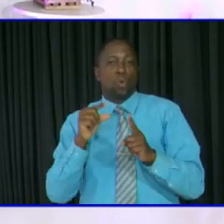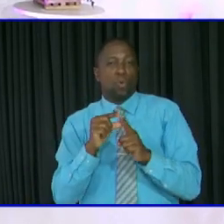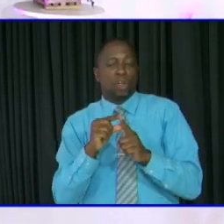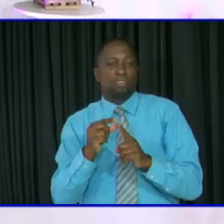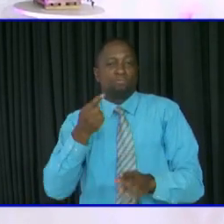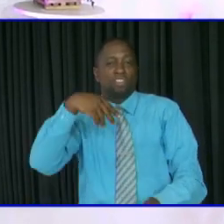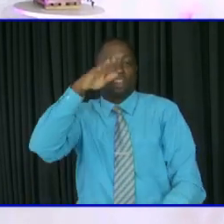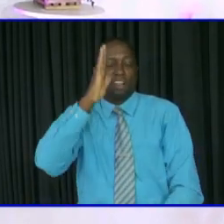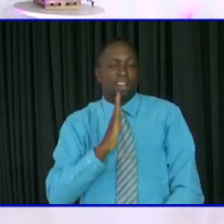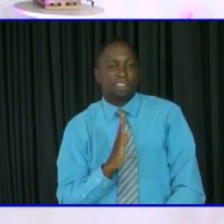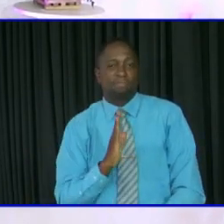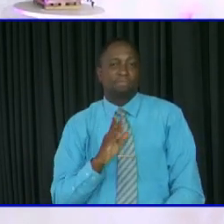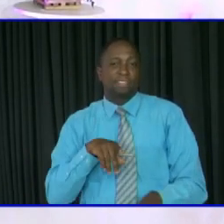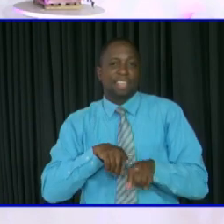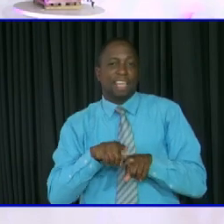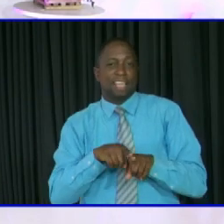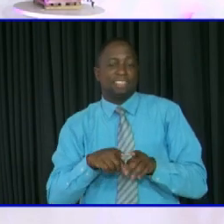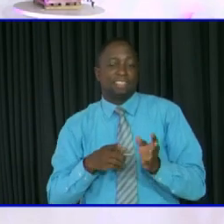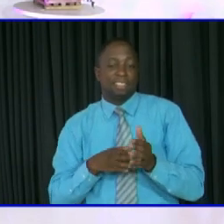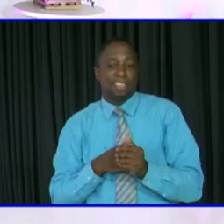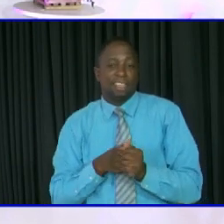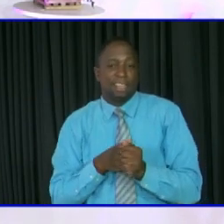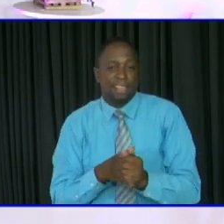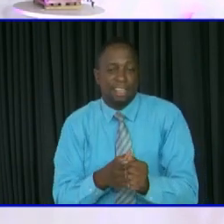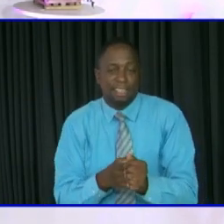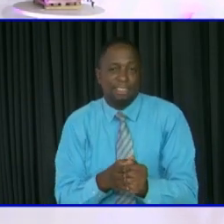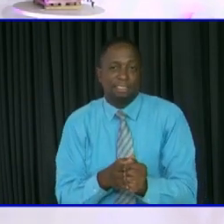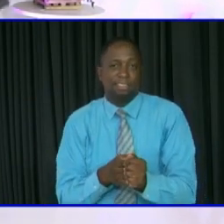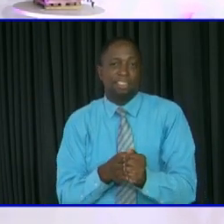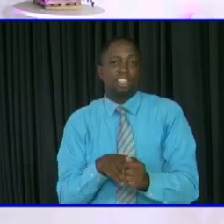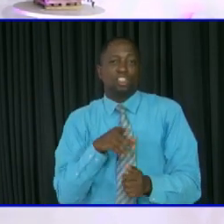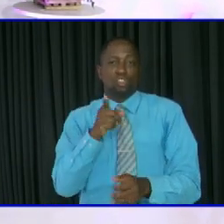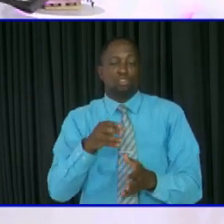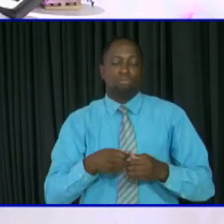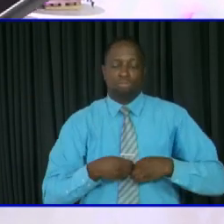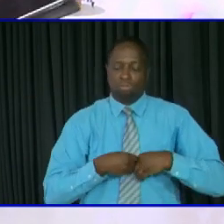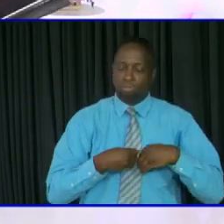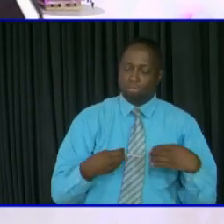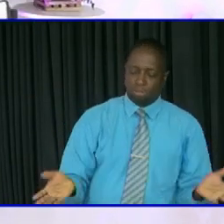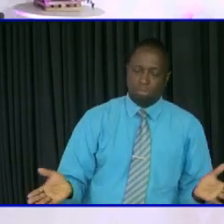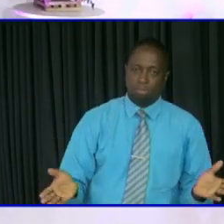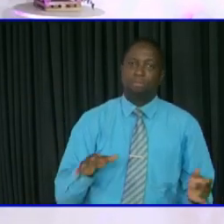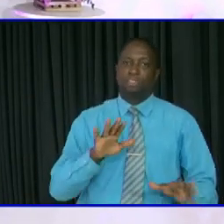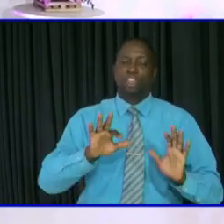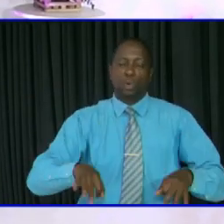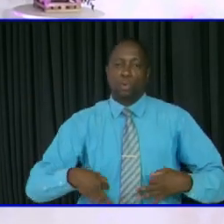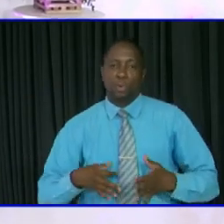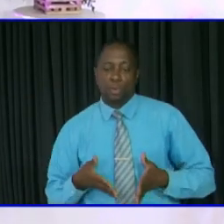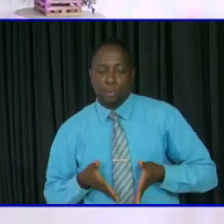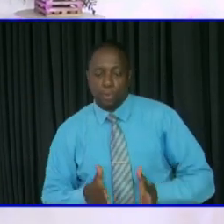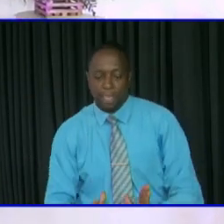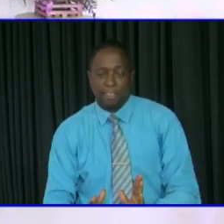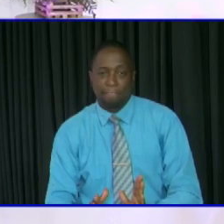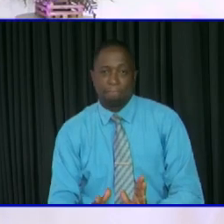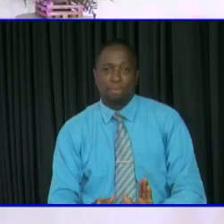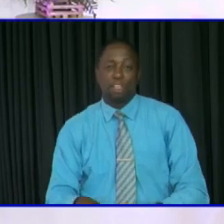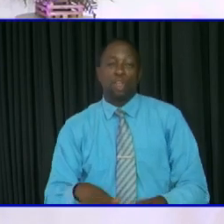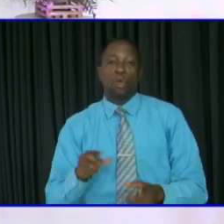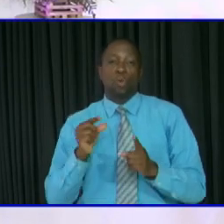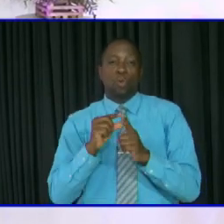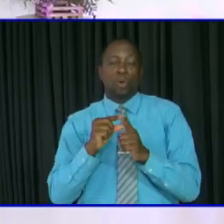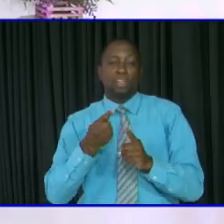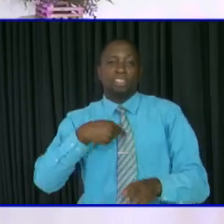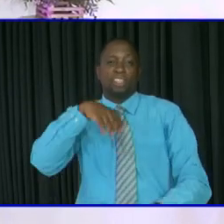your guide, then you will lose your way. I submit to you that the word of God says that we should keep all